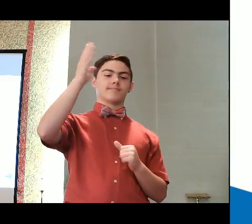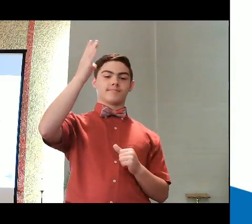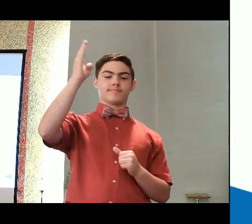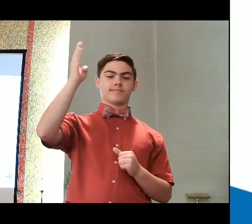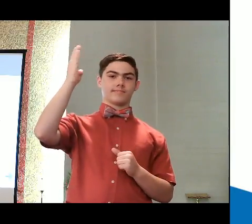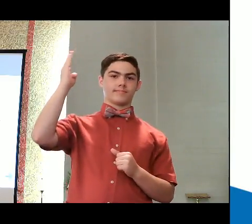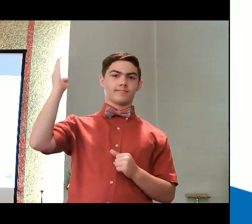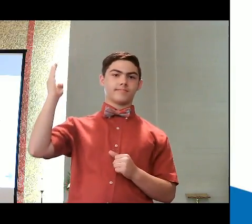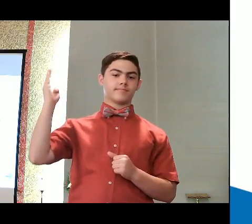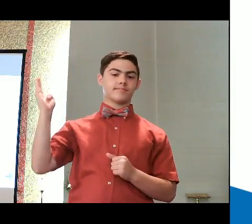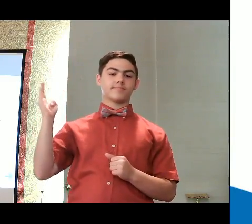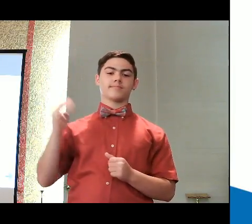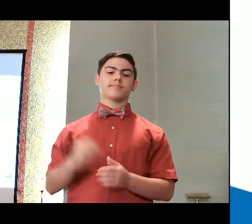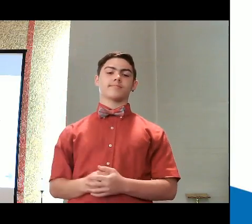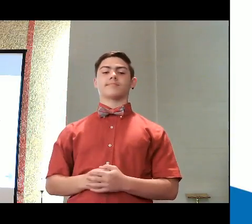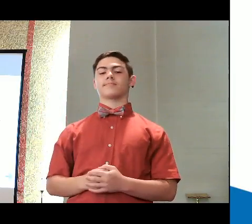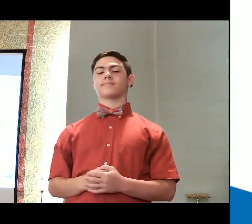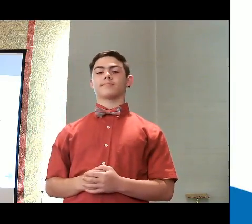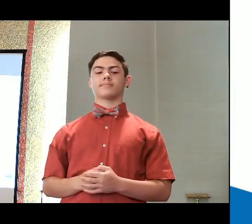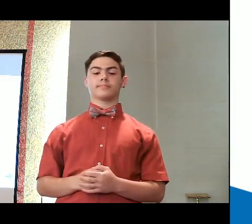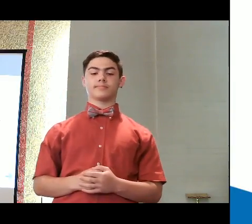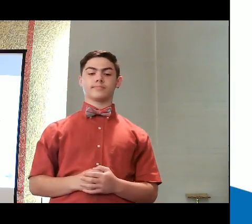way beyond the blue.